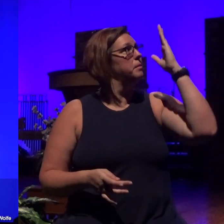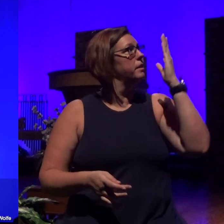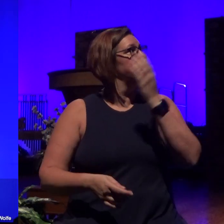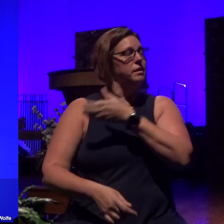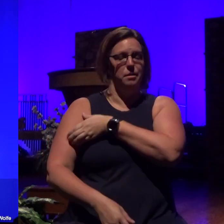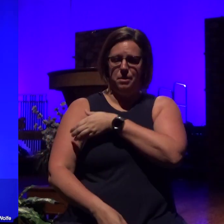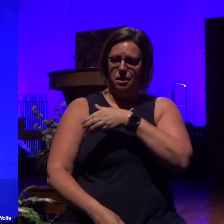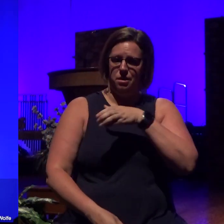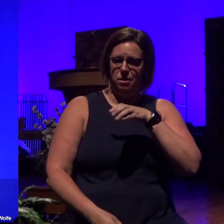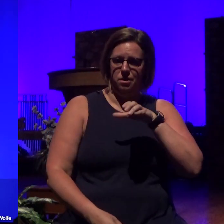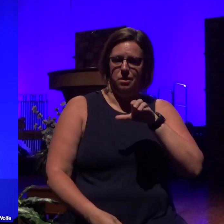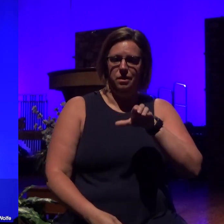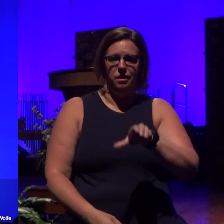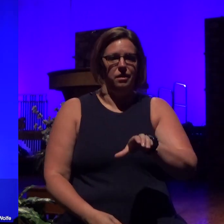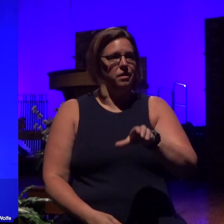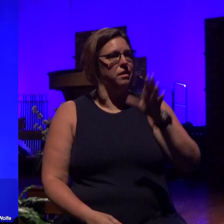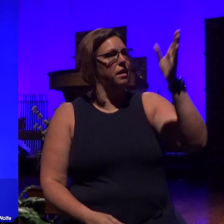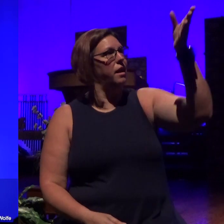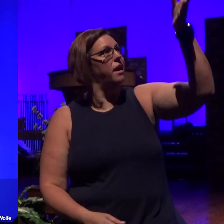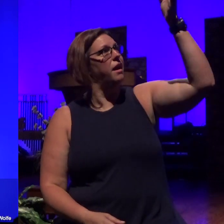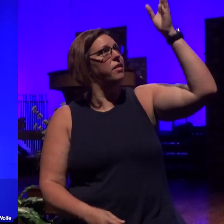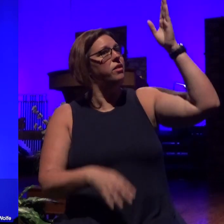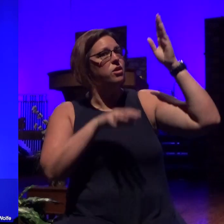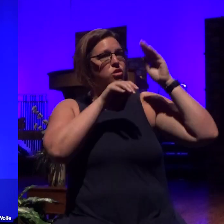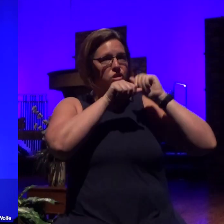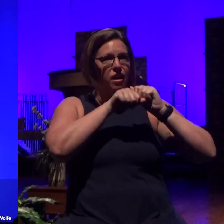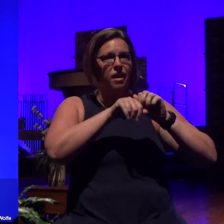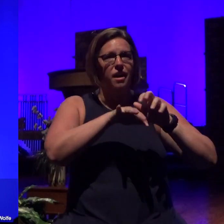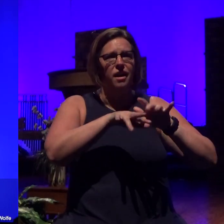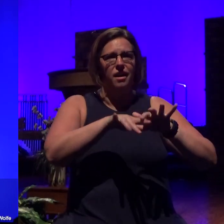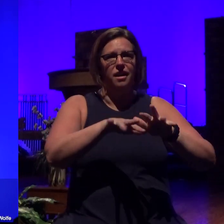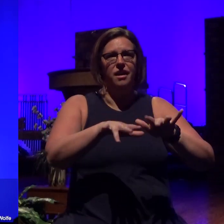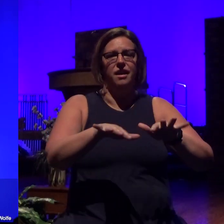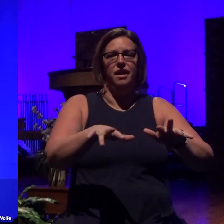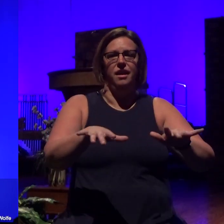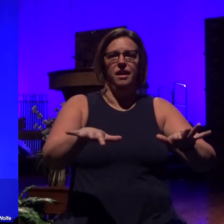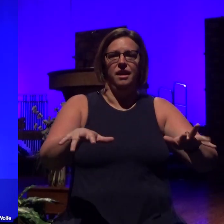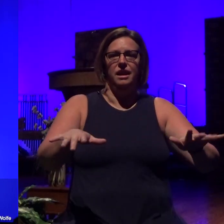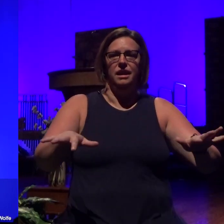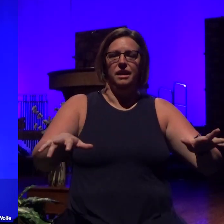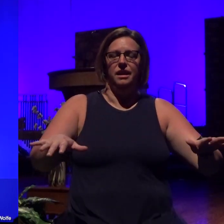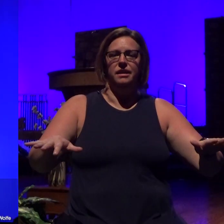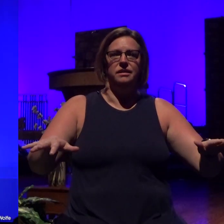the mighty power and the grace.